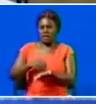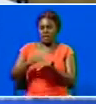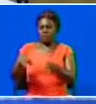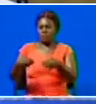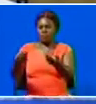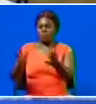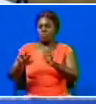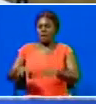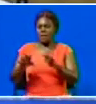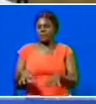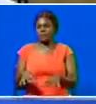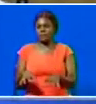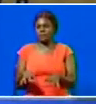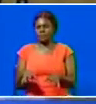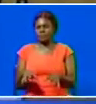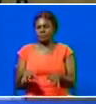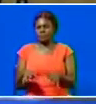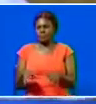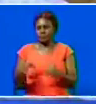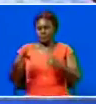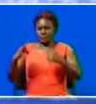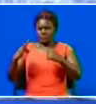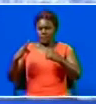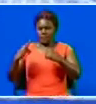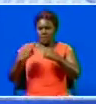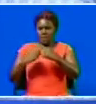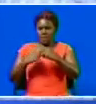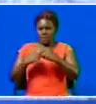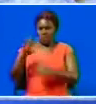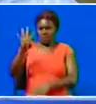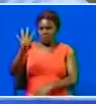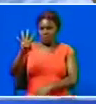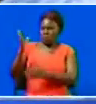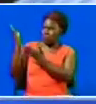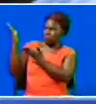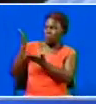market. So these are the 8 4 is part